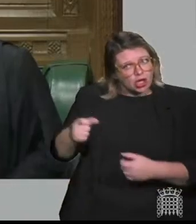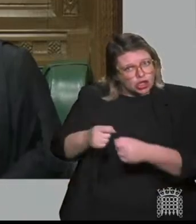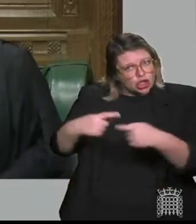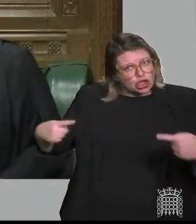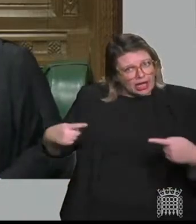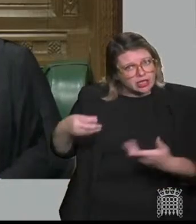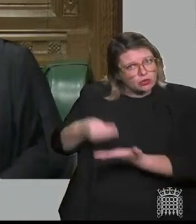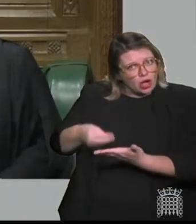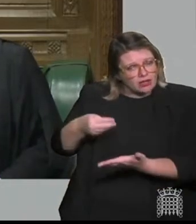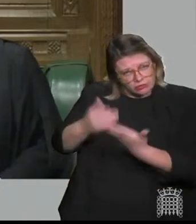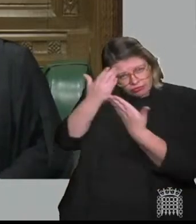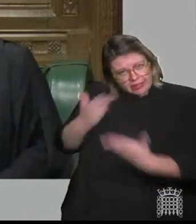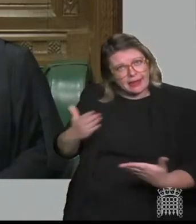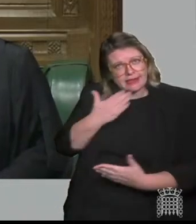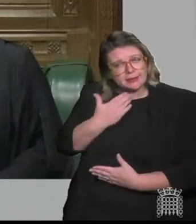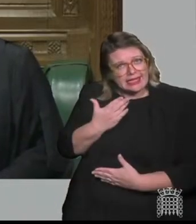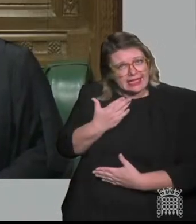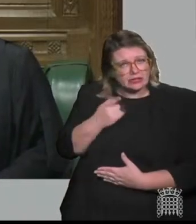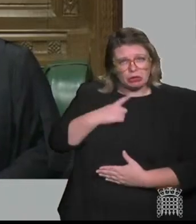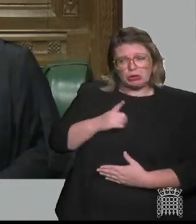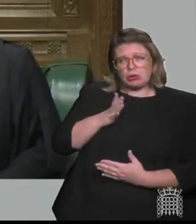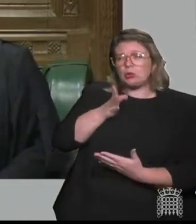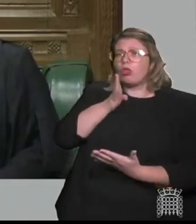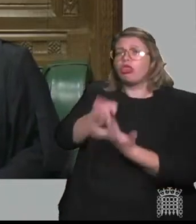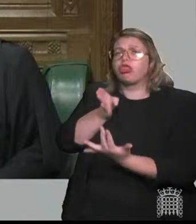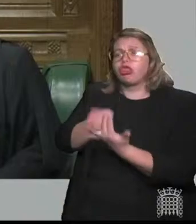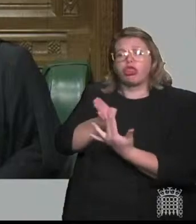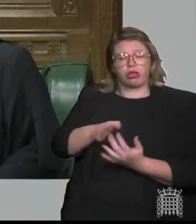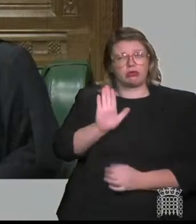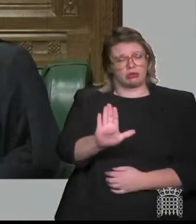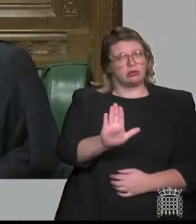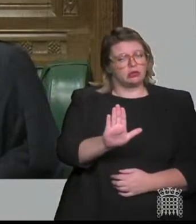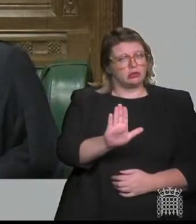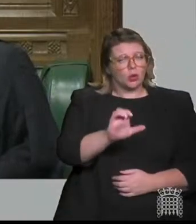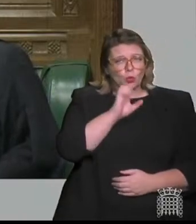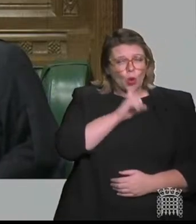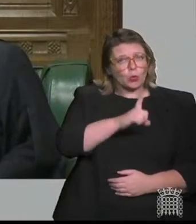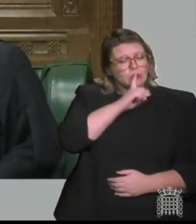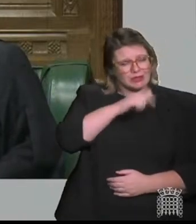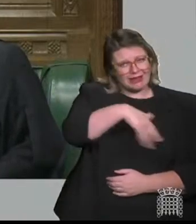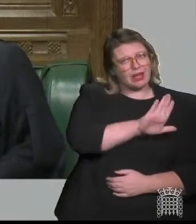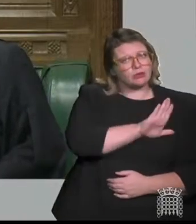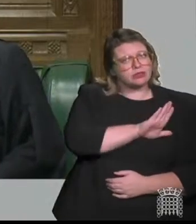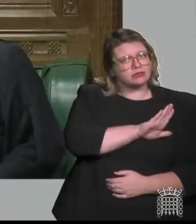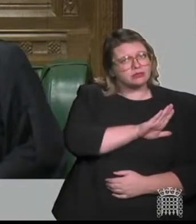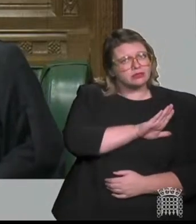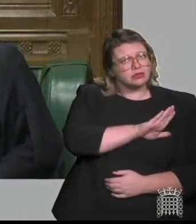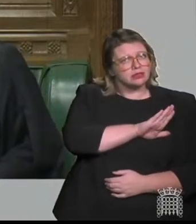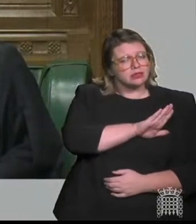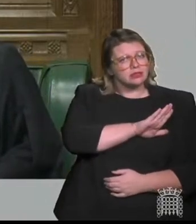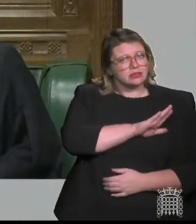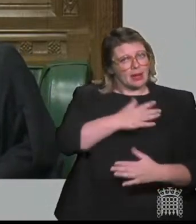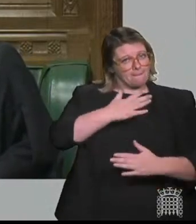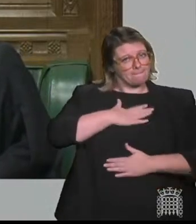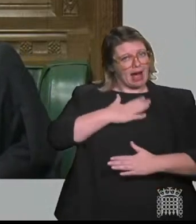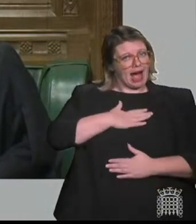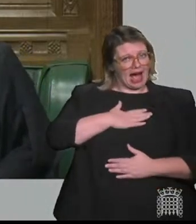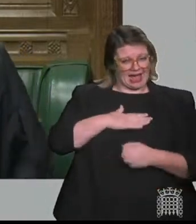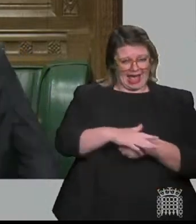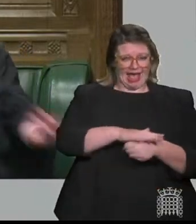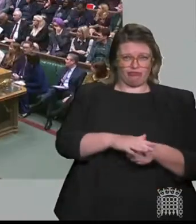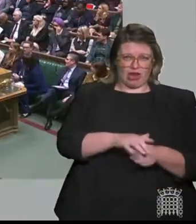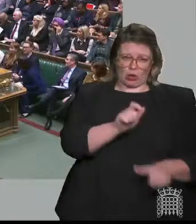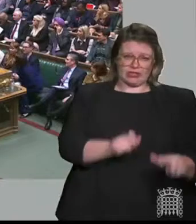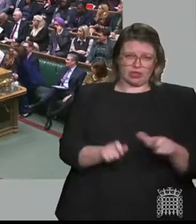of the Exchequer. Those who wish to not give that courtesy, please go and find something else to do, because my constituents are interested,